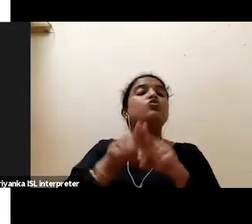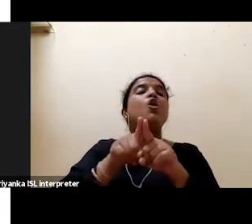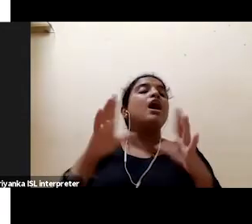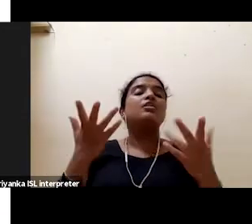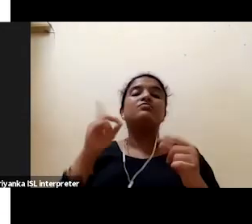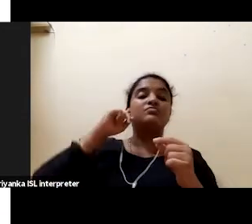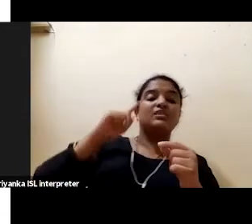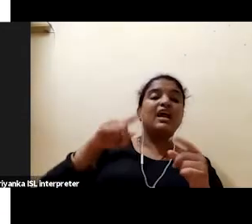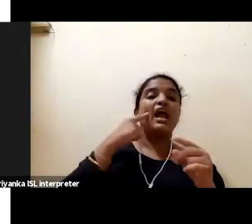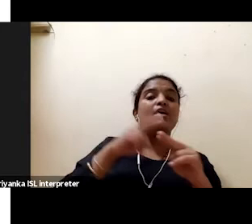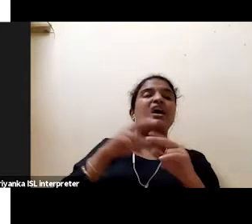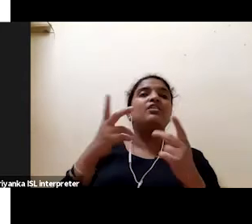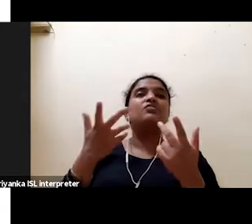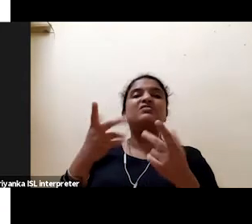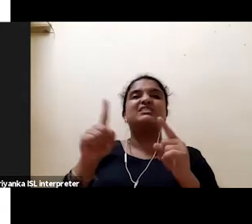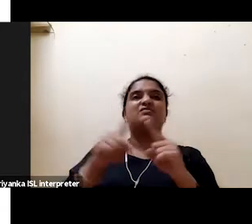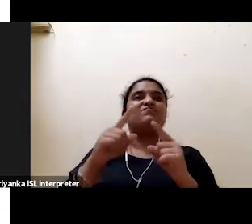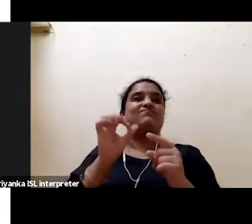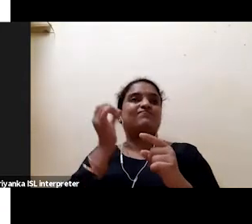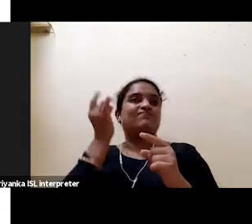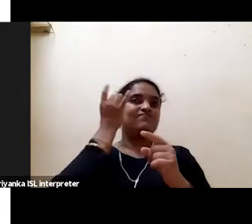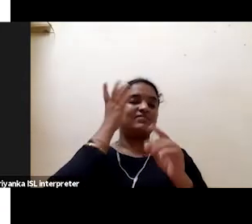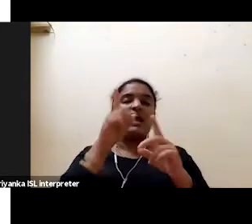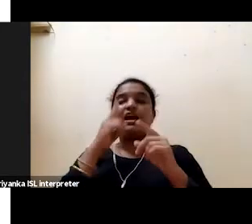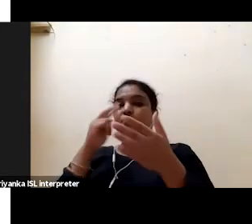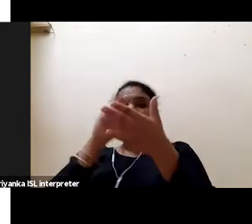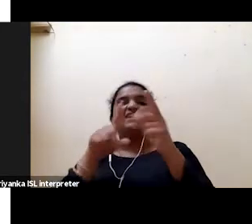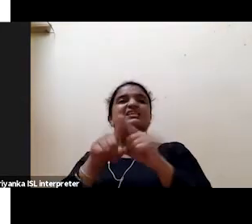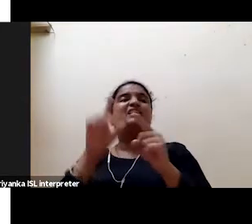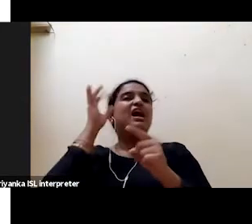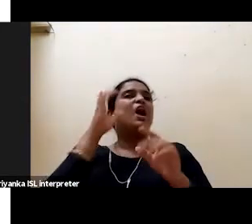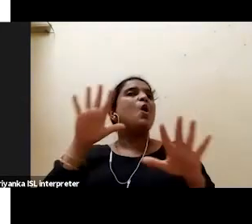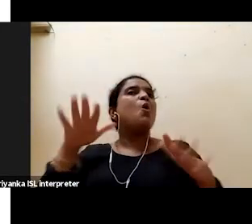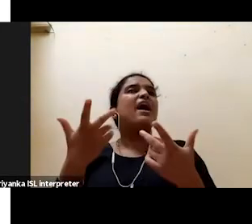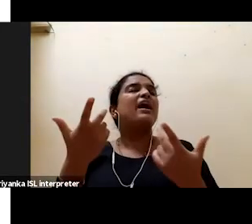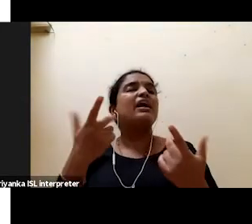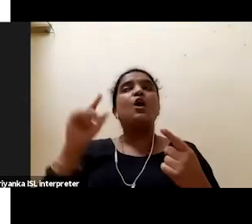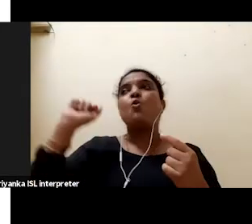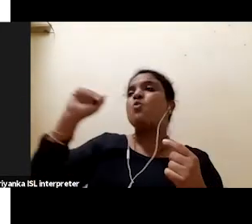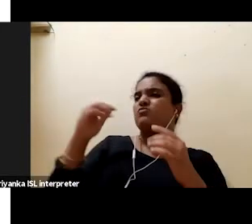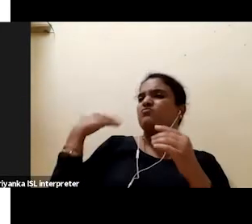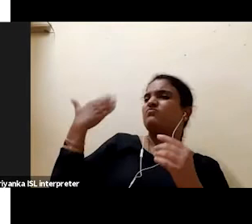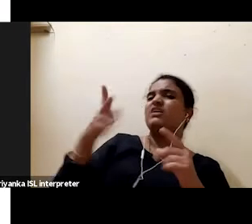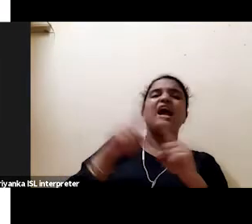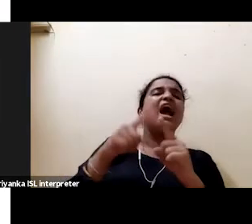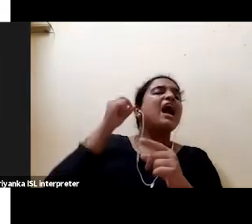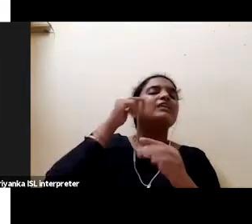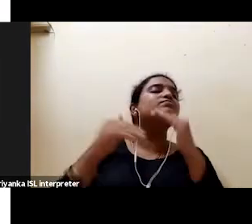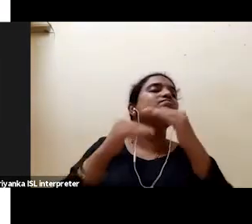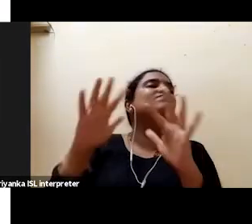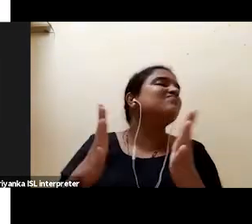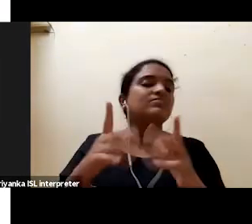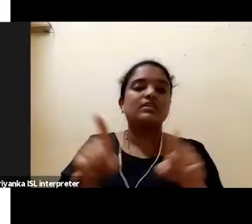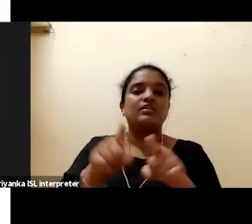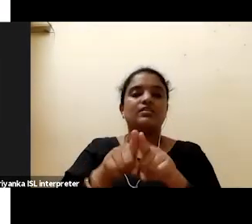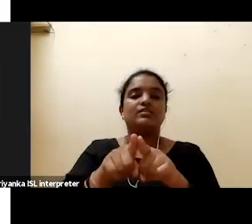that may cause like a temporary outrage, but that also shows our own lack of understanding. So never do that. And these are